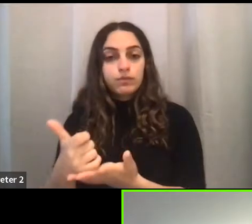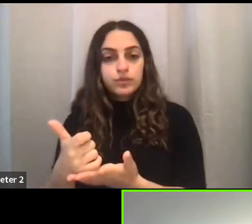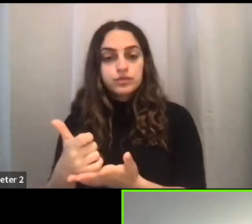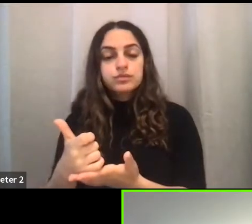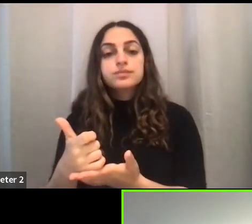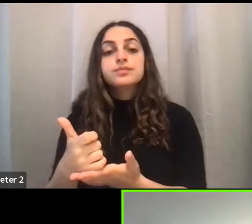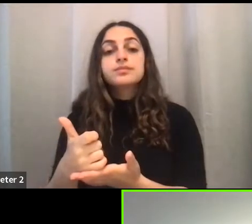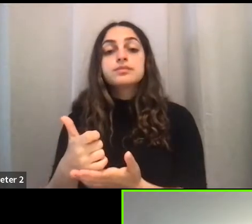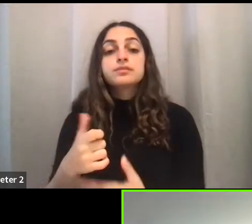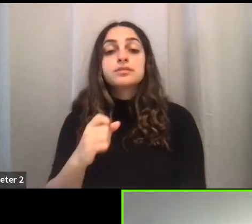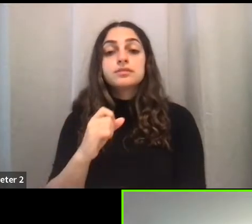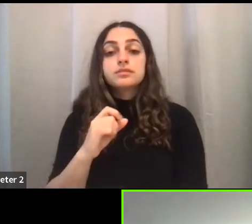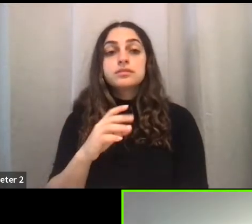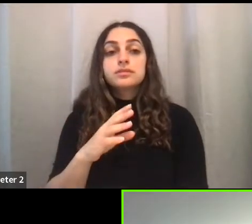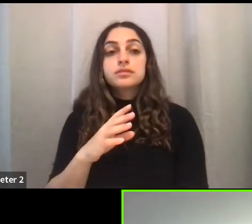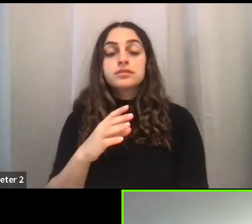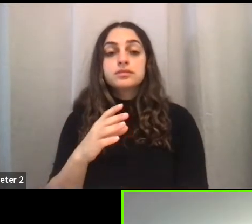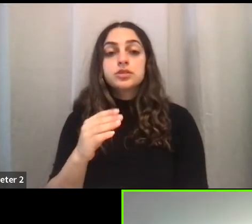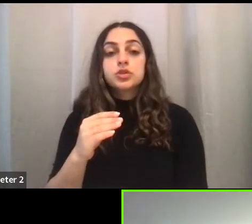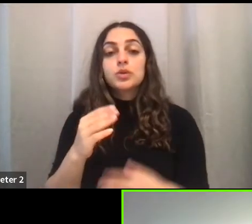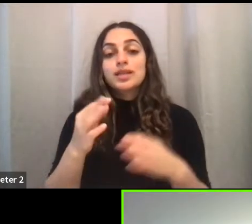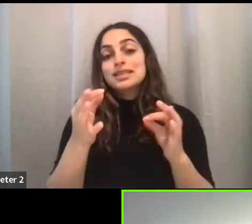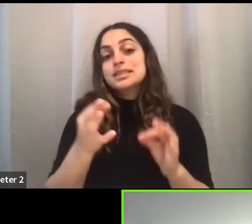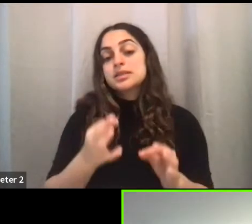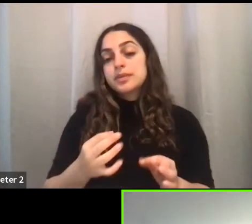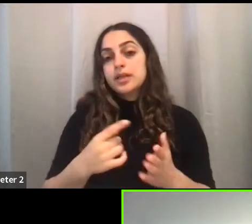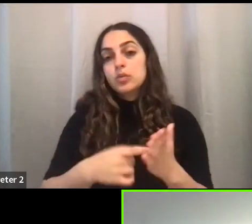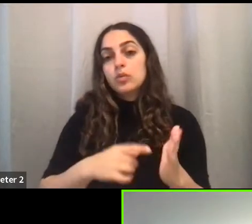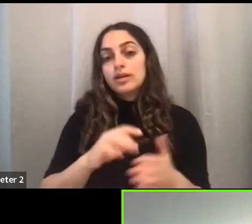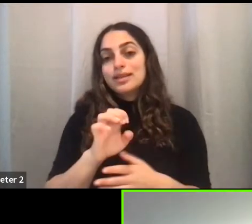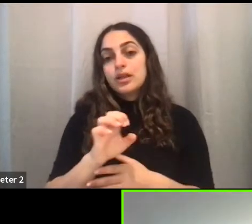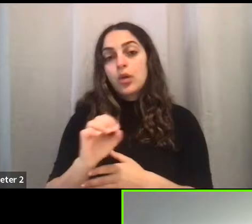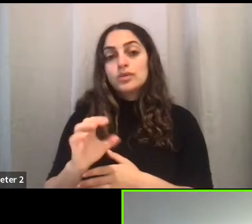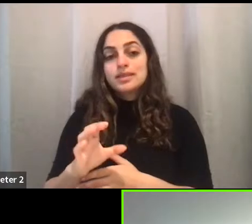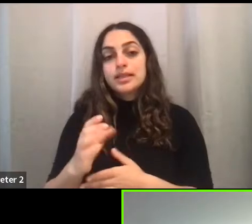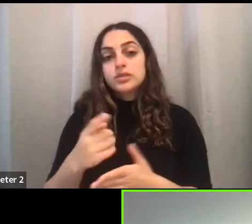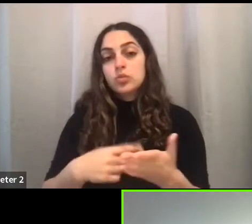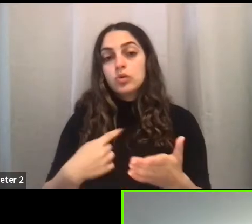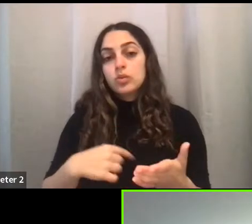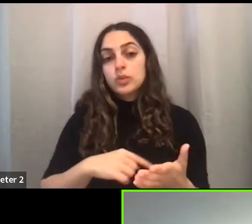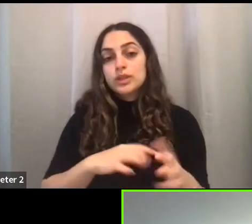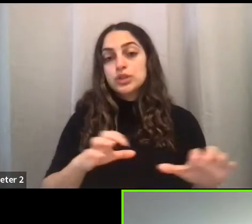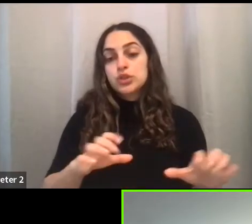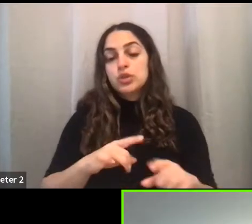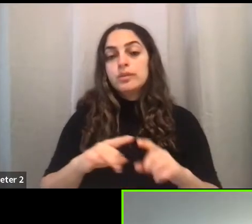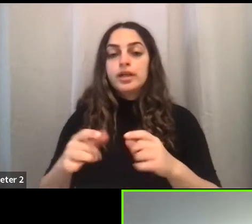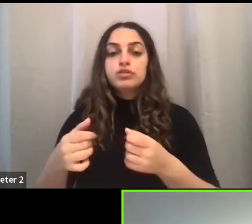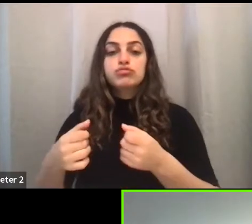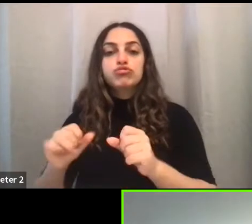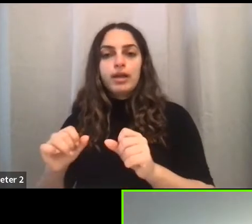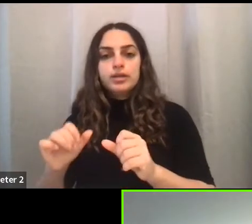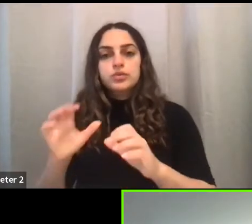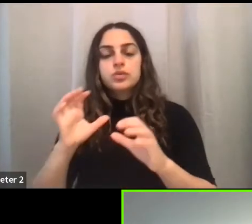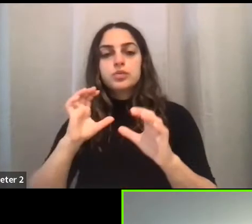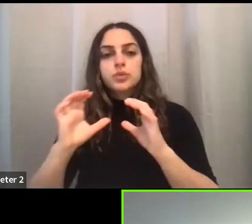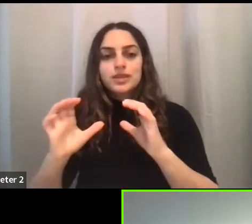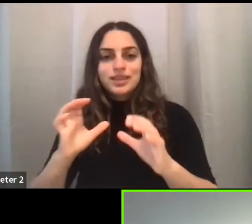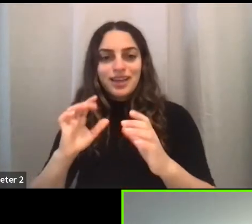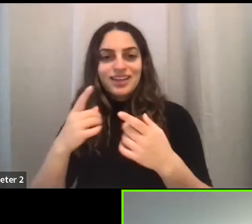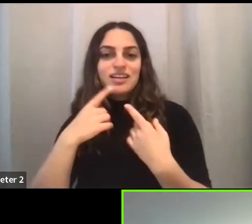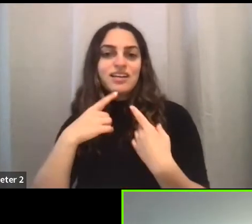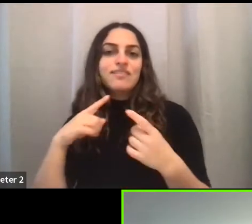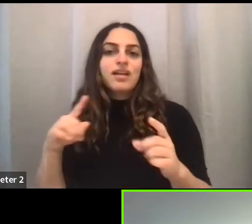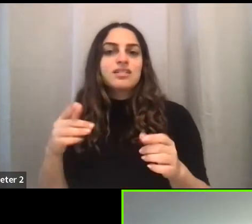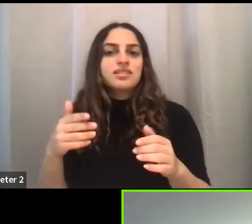only in explaining what the eeoc is and what we do but you know trying to communicate in an effective